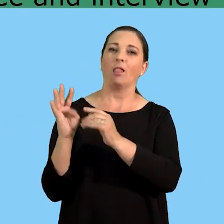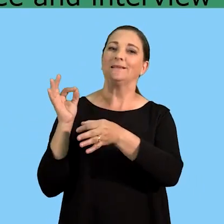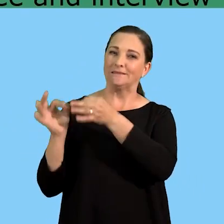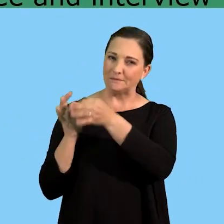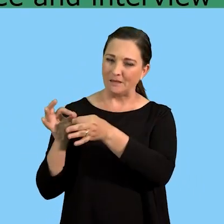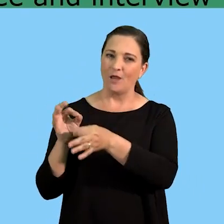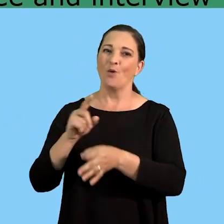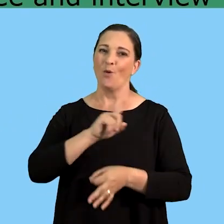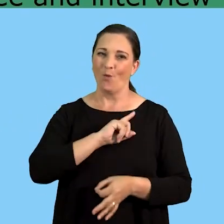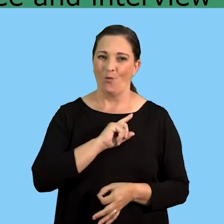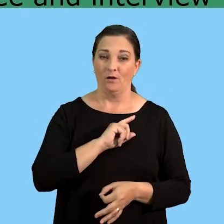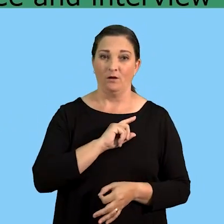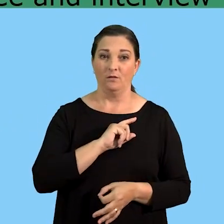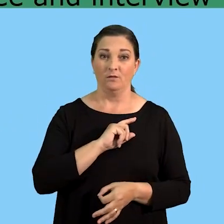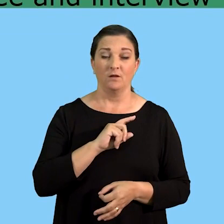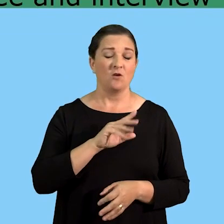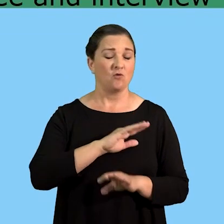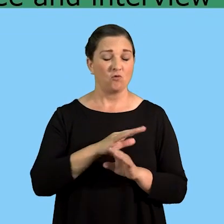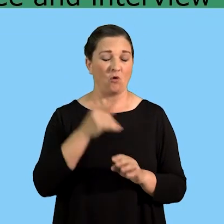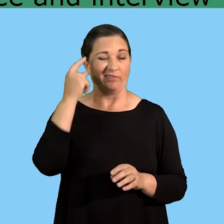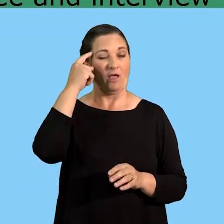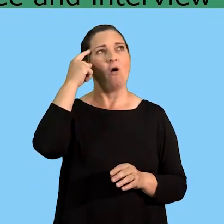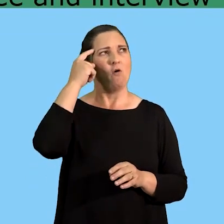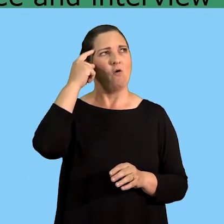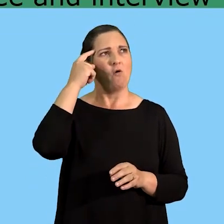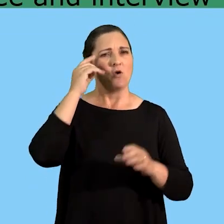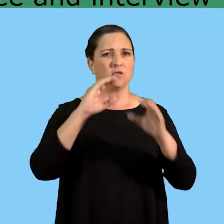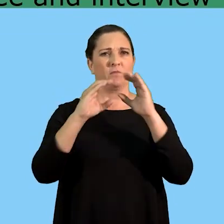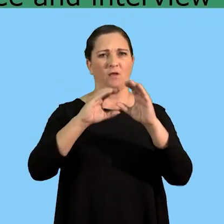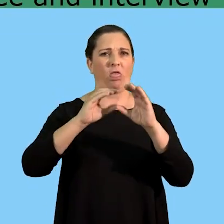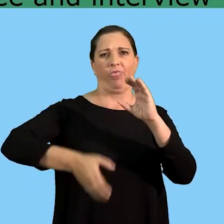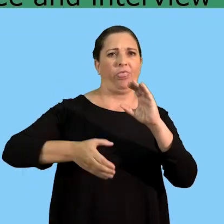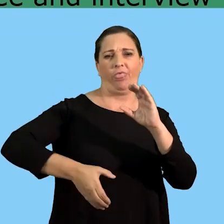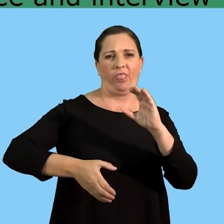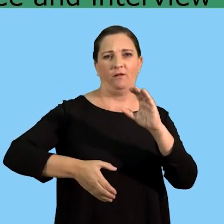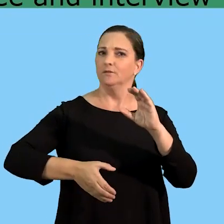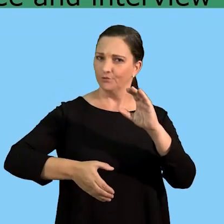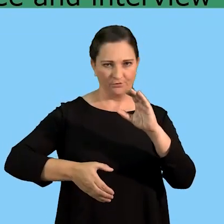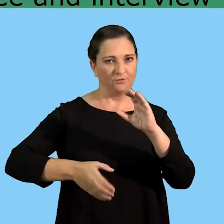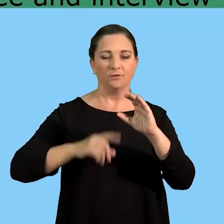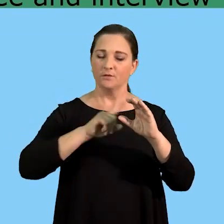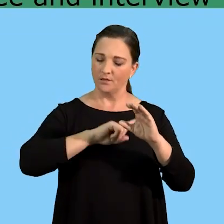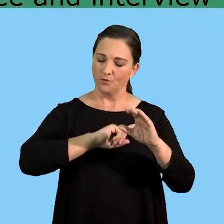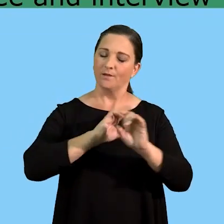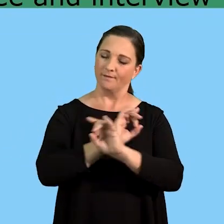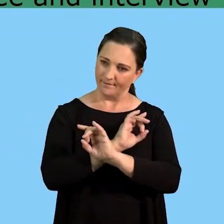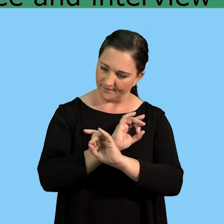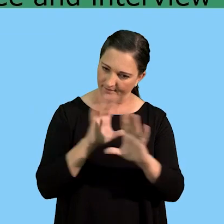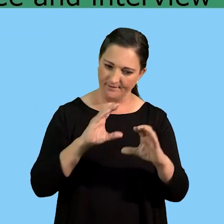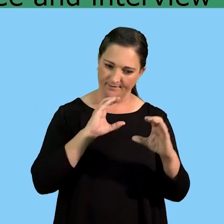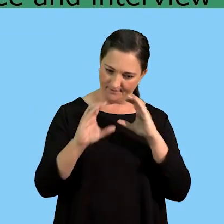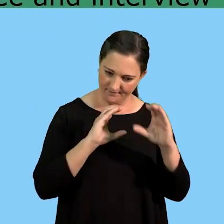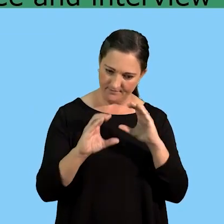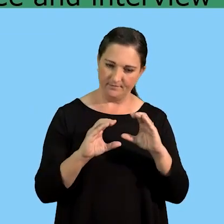panel. Now, this is to make sure that there are no misconceptions that are happening, so that both the interviewee and